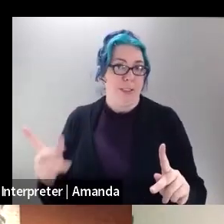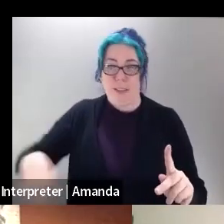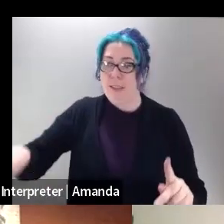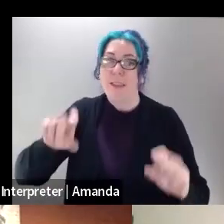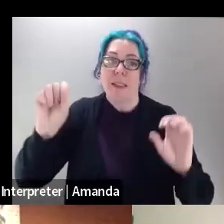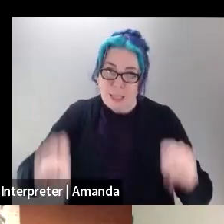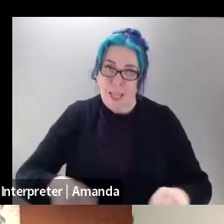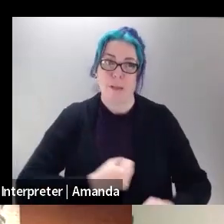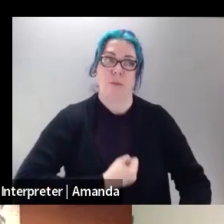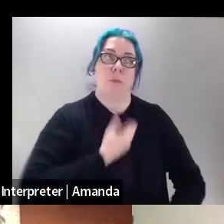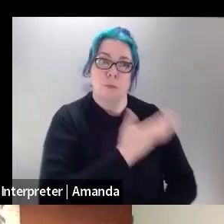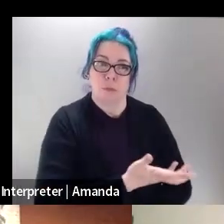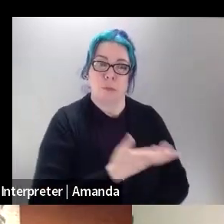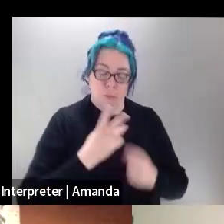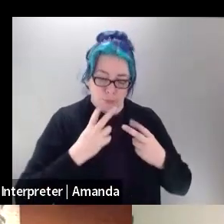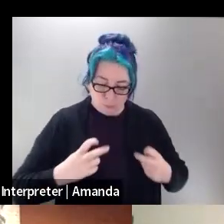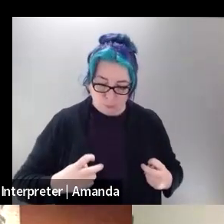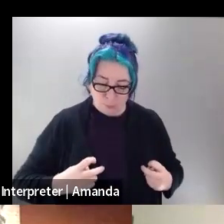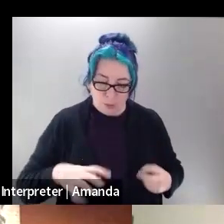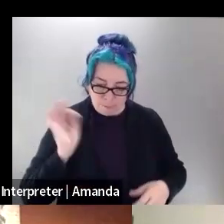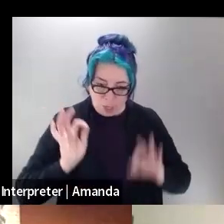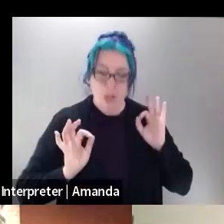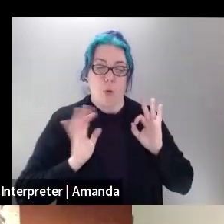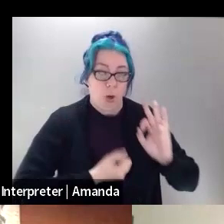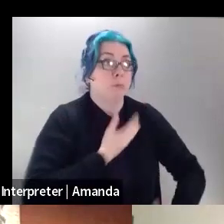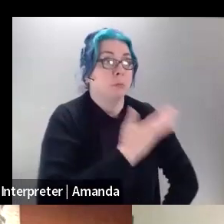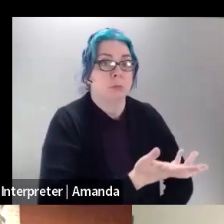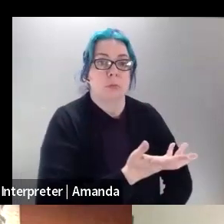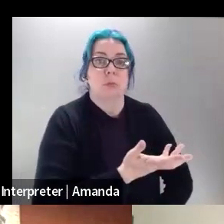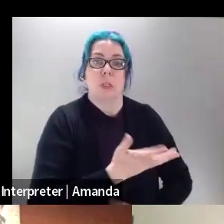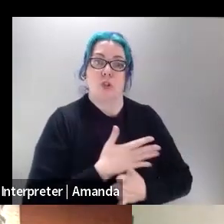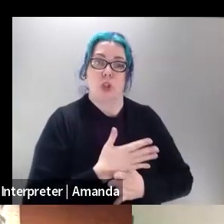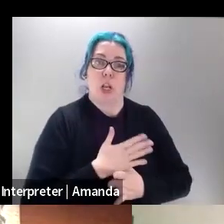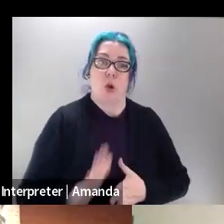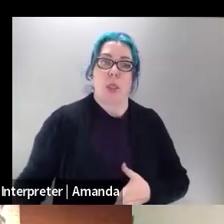That's great. Daryl, Nina, any thoughts you want to add on that question?